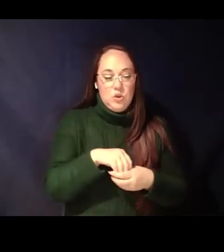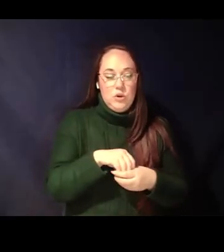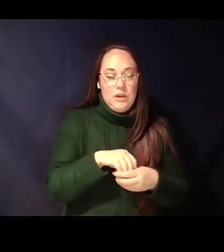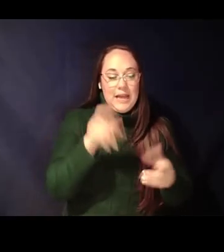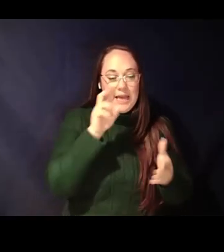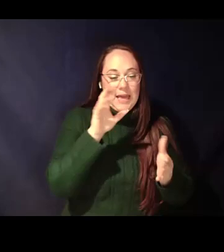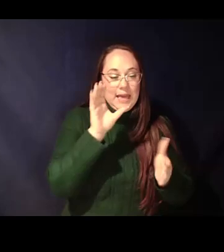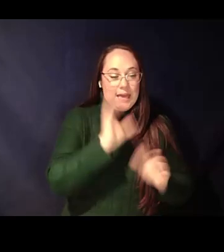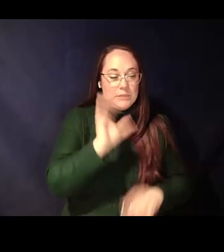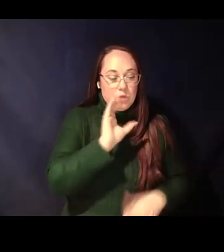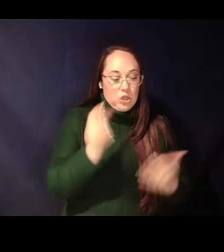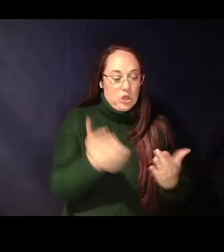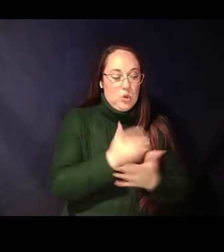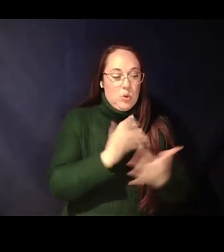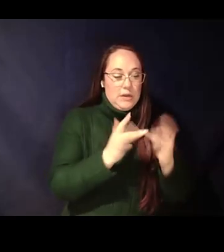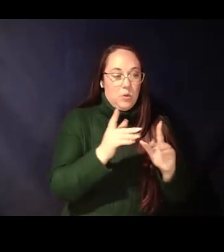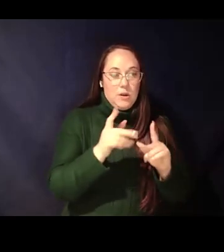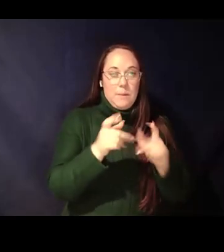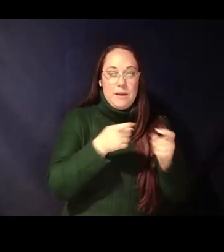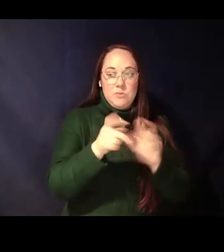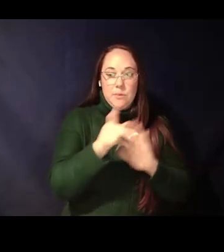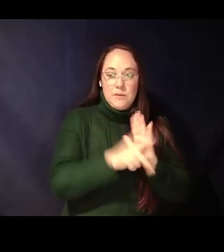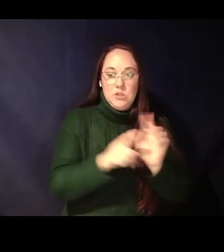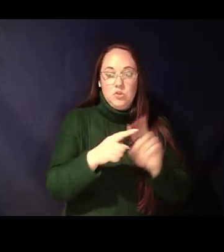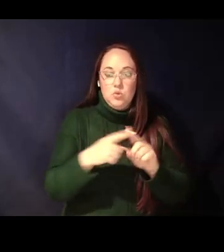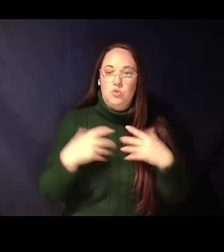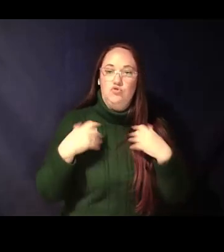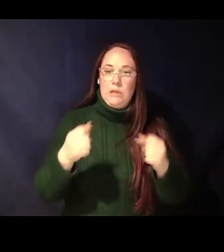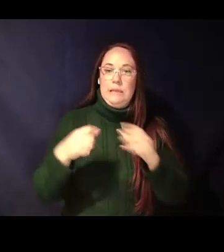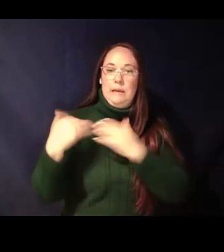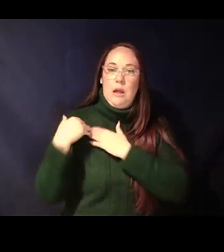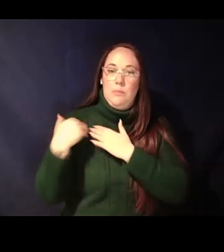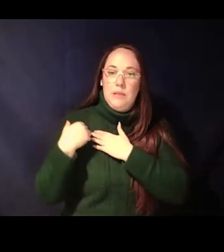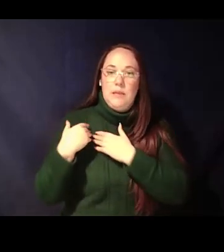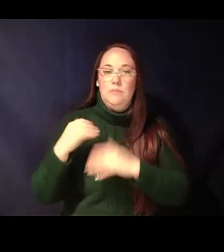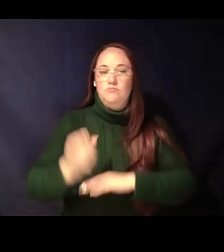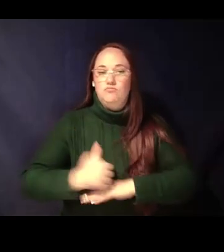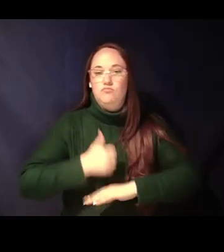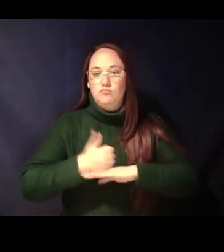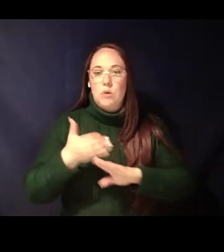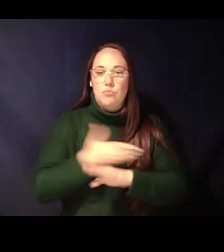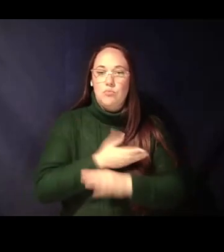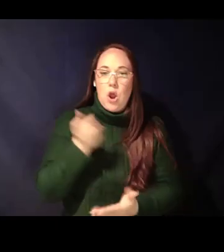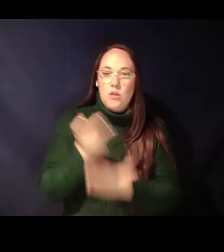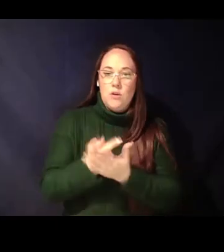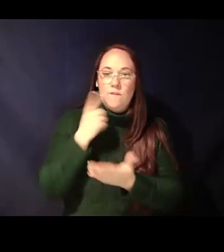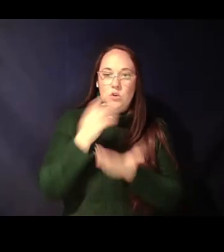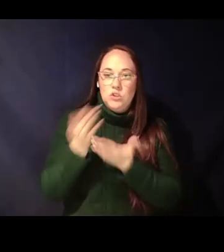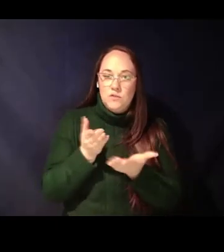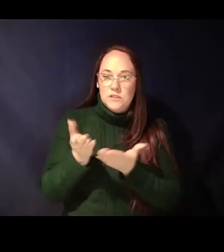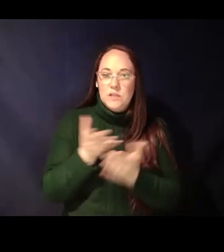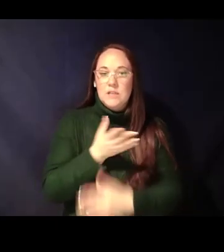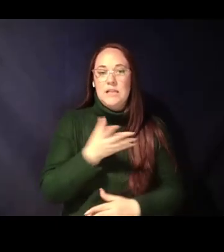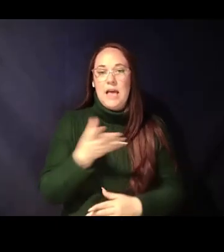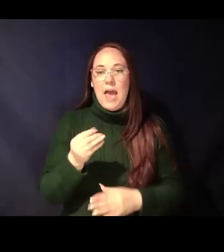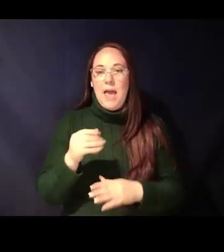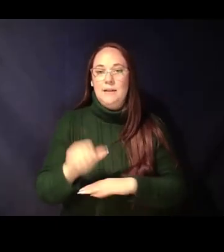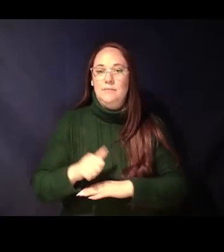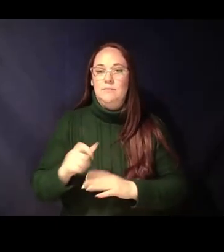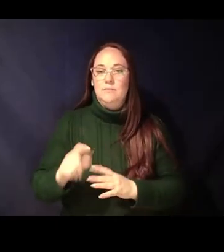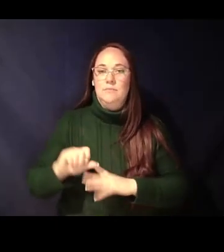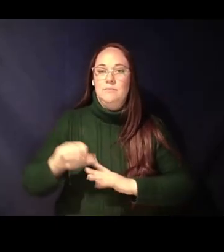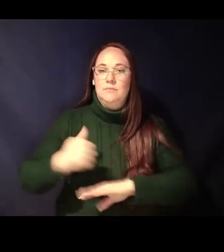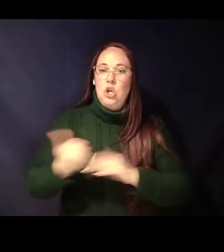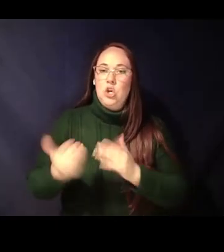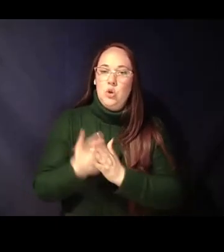exploring new network management policies to strengthen accountability, reinstituting some prior authorizations for services, and instituting new policies to